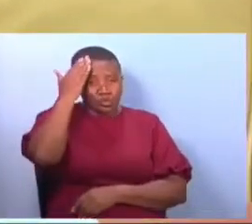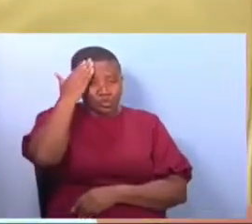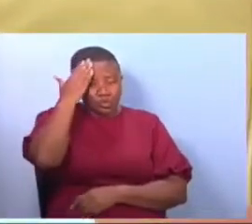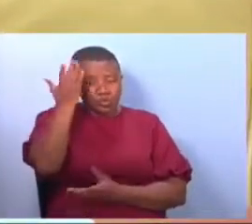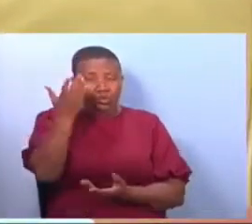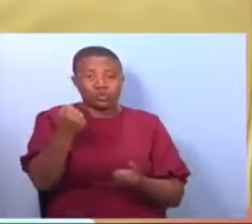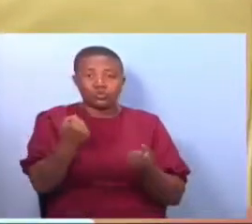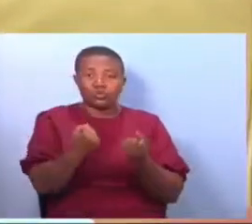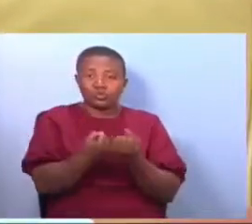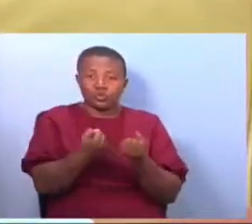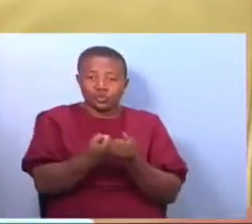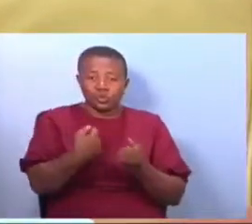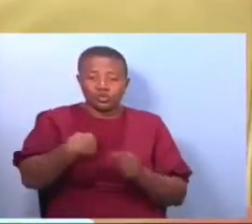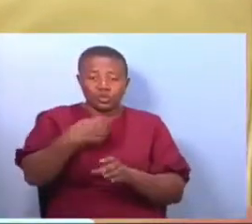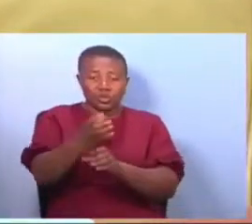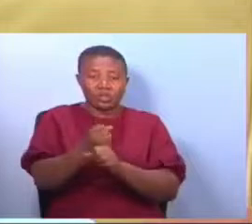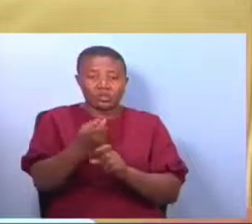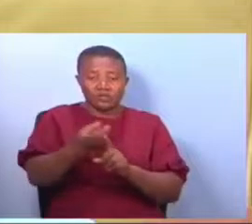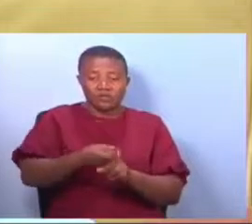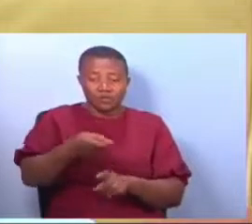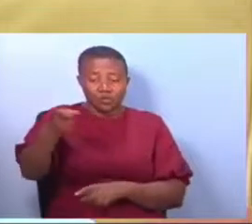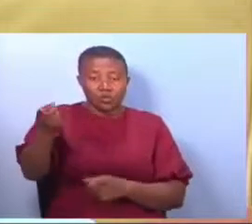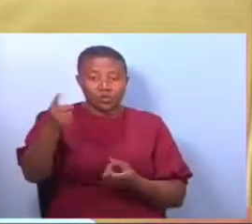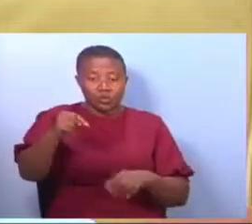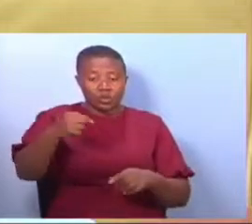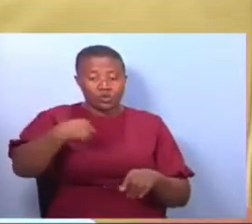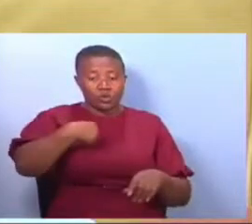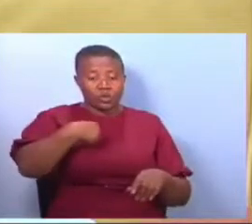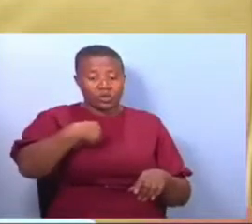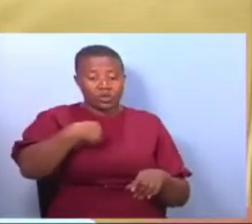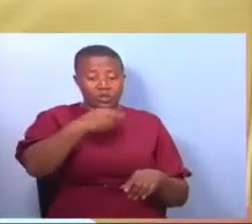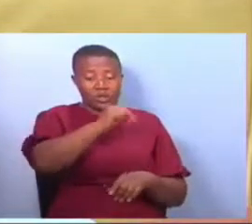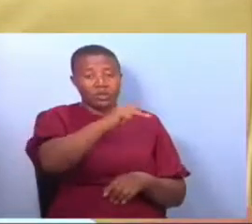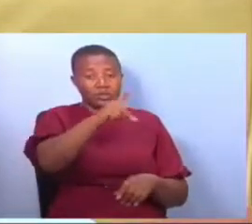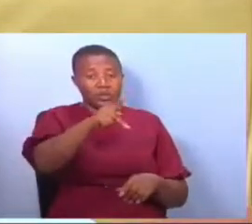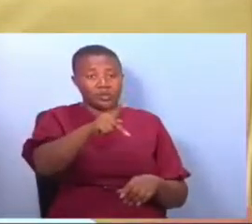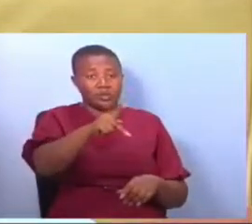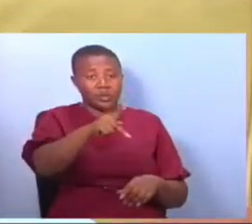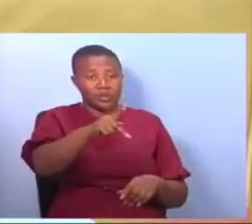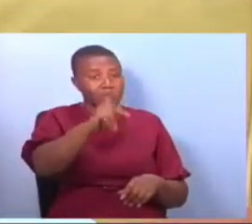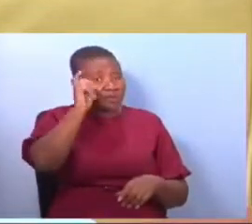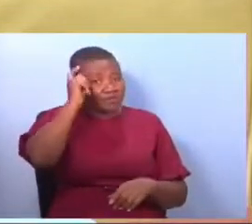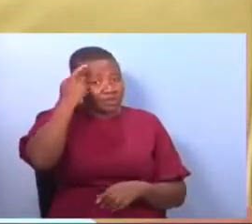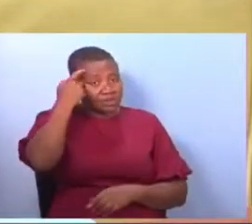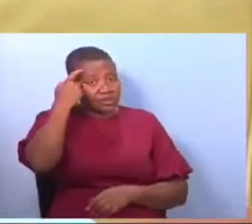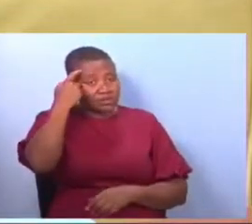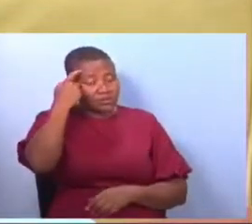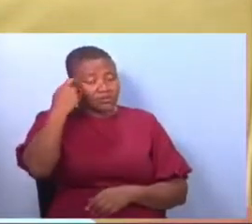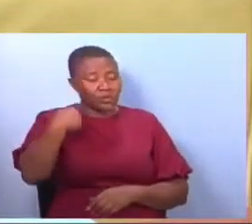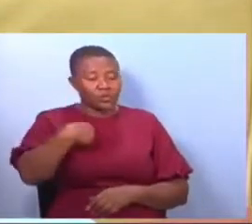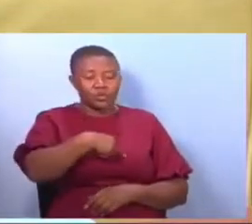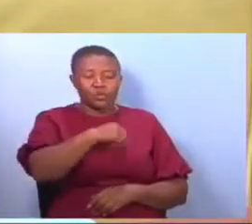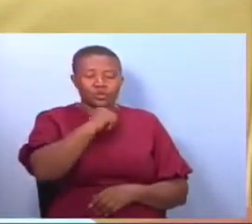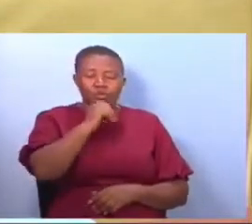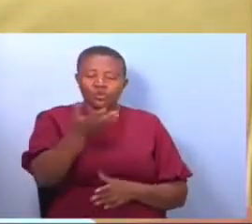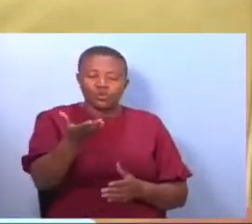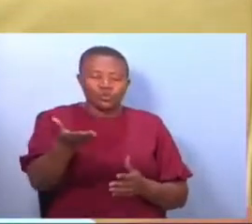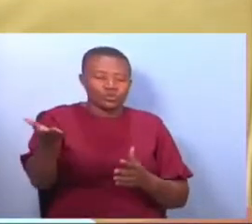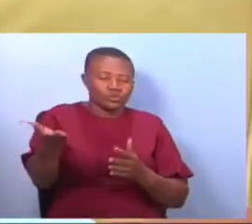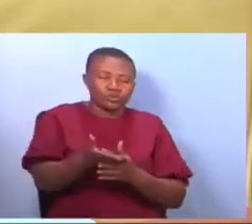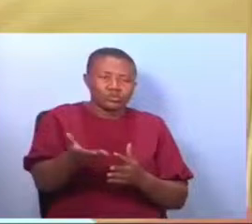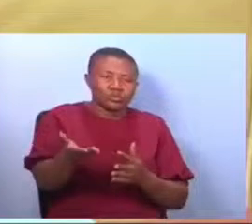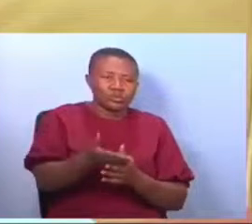had from you when we were in government. We are not going to obstruct government business. There